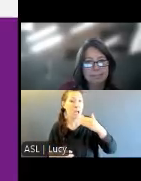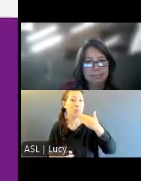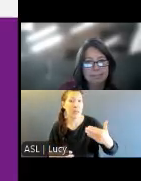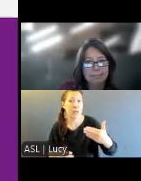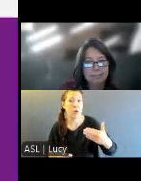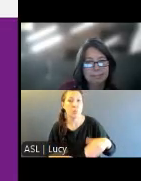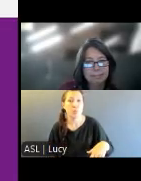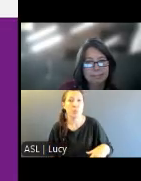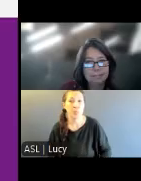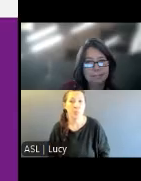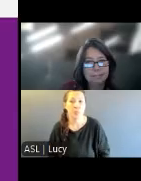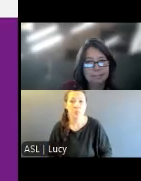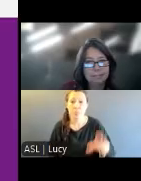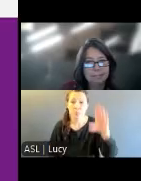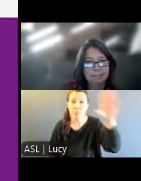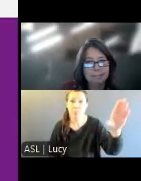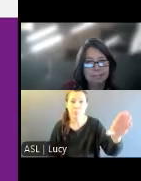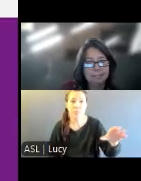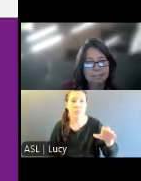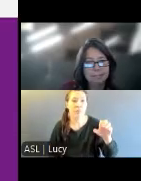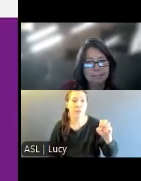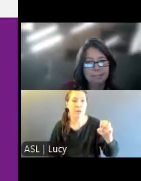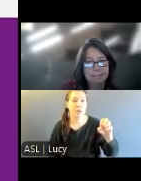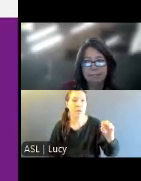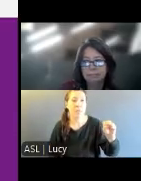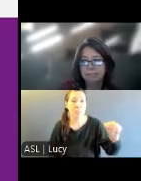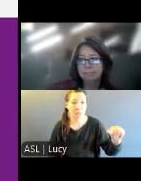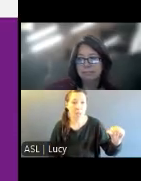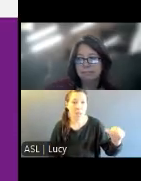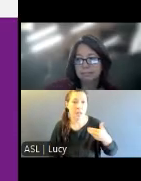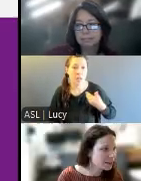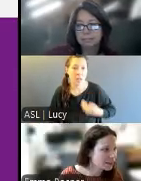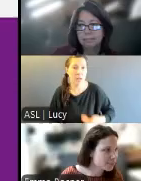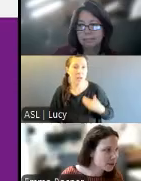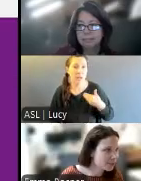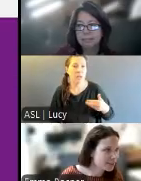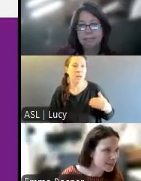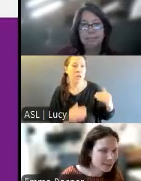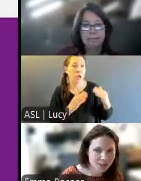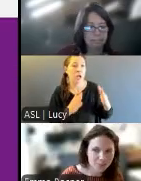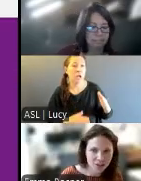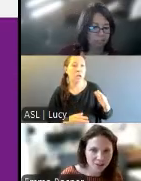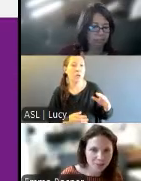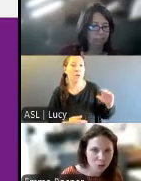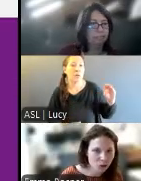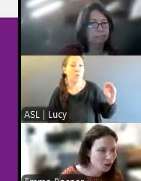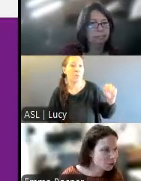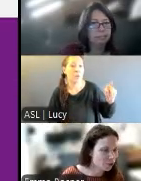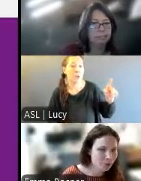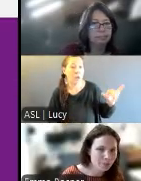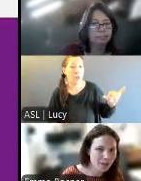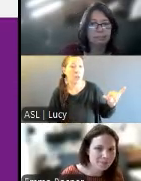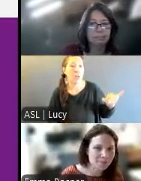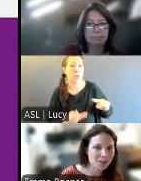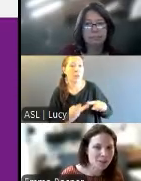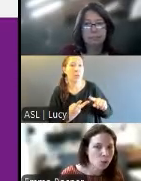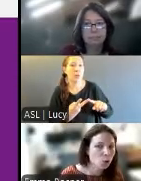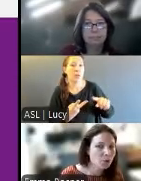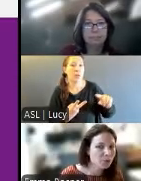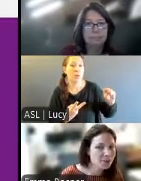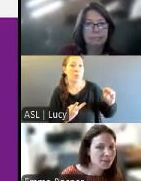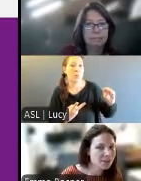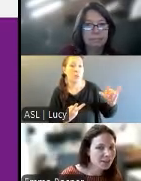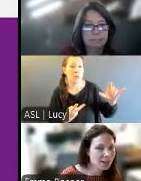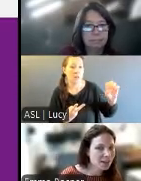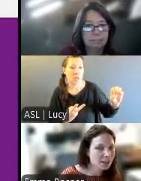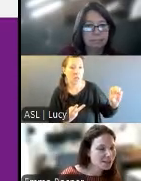So, hi everyone. My name is Emma, and I'm joined today by my colleagues Marley and Michelle, who you'll hear from in a bit. We'll